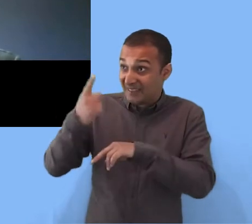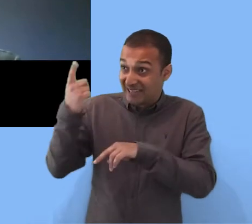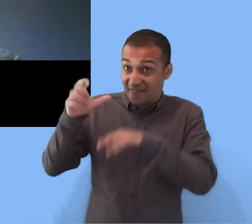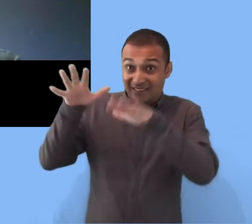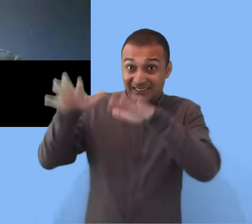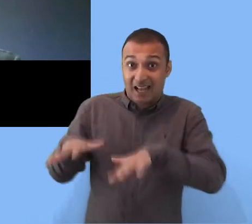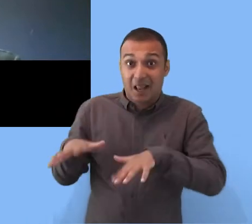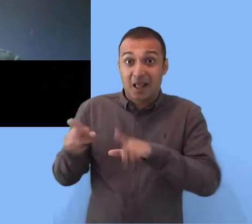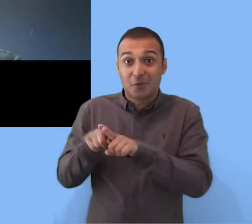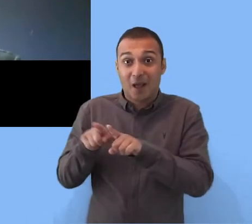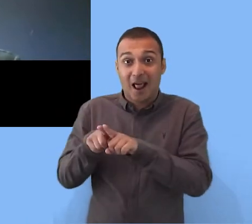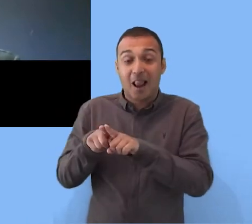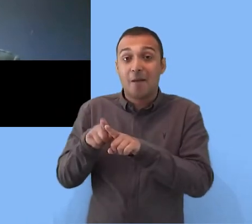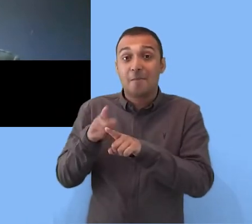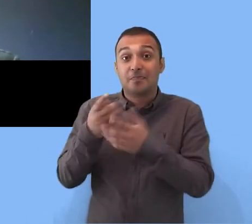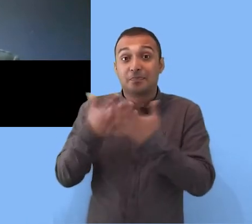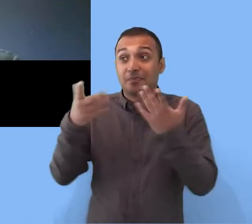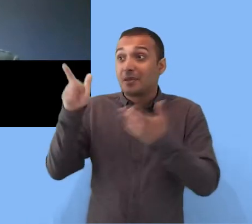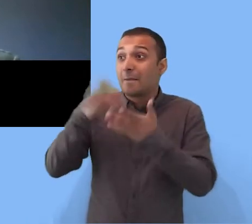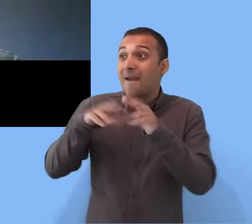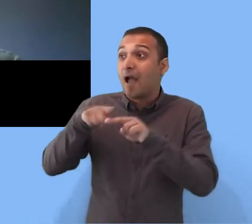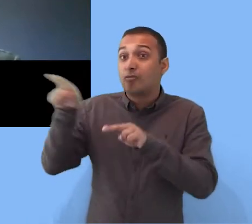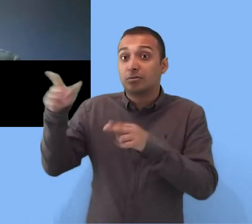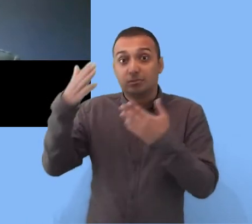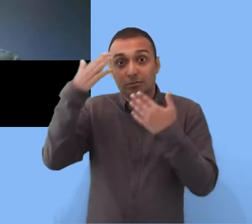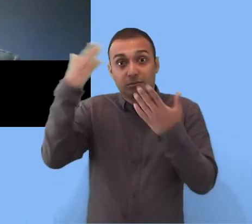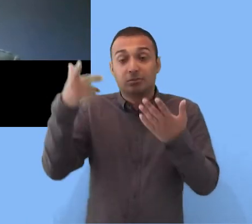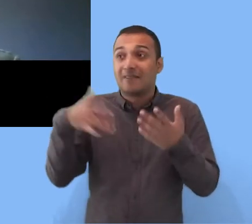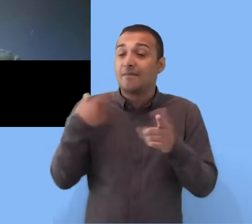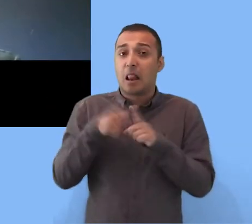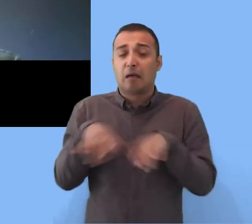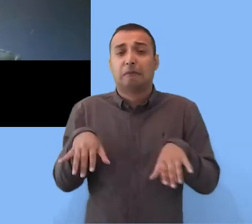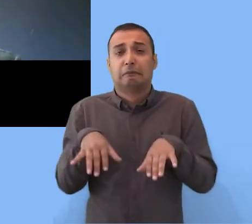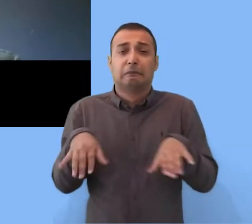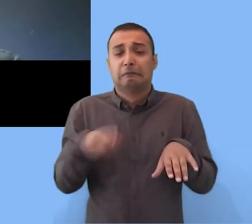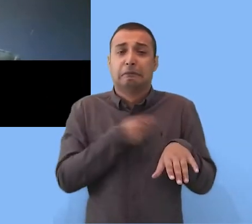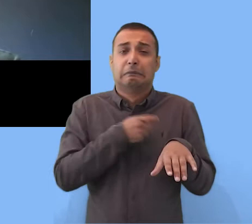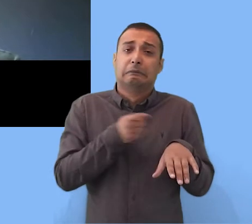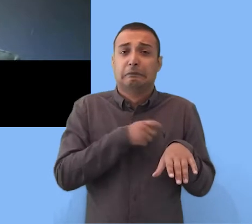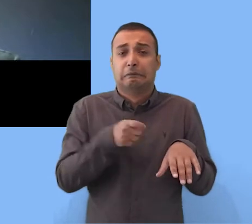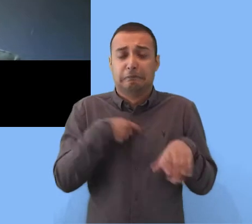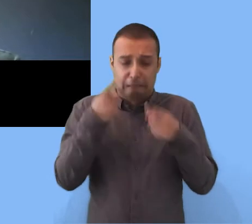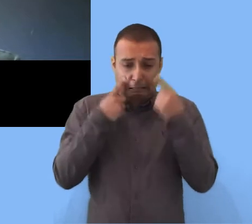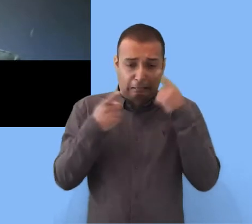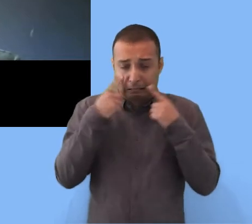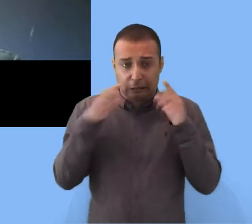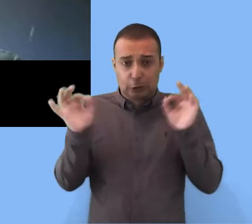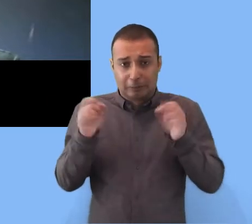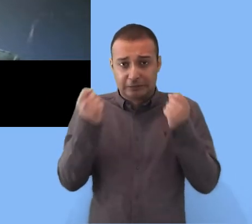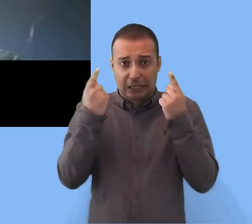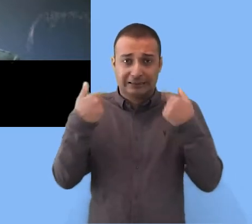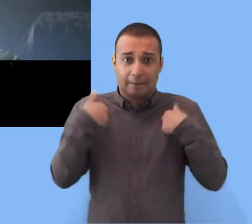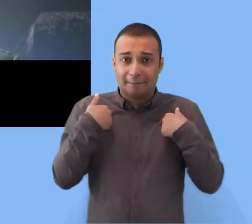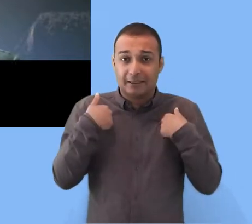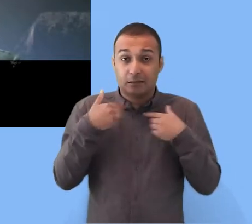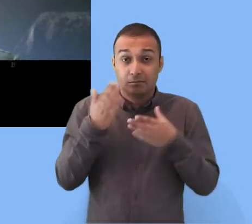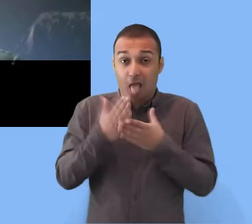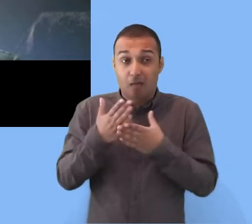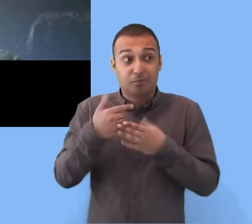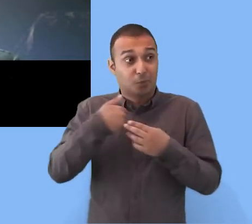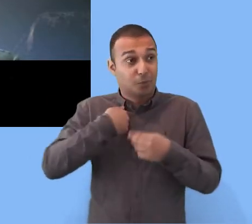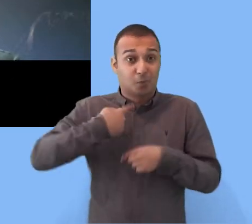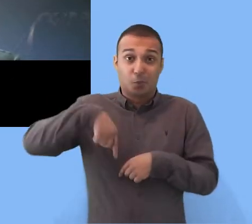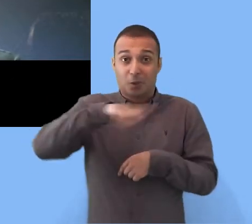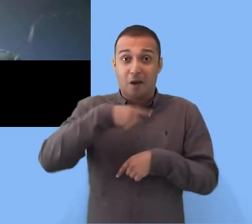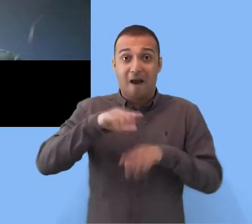not aware of that. They're just feeling anxious and feeling alone and feeling that no one doesn't understand them. But as practitioners,